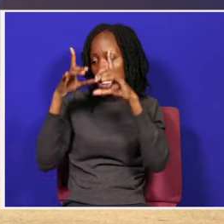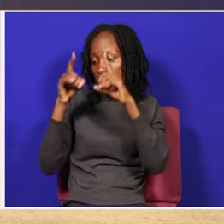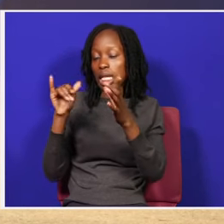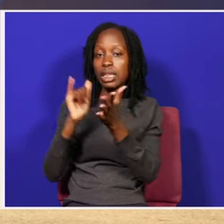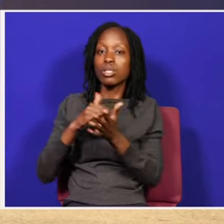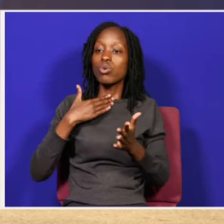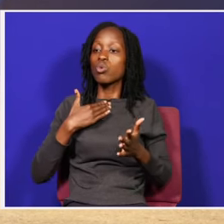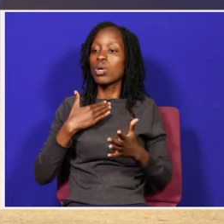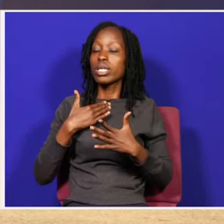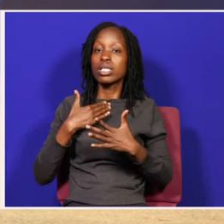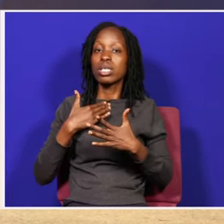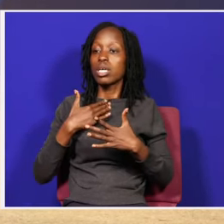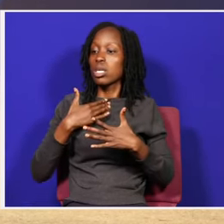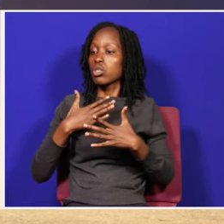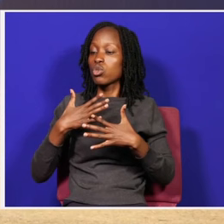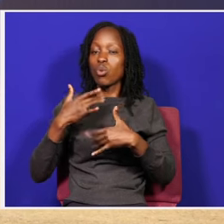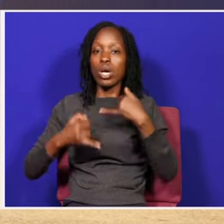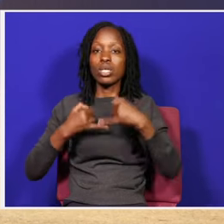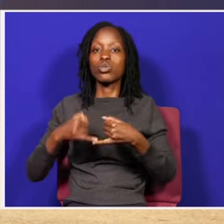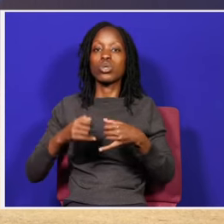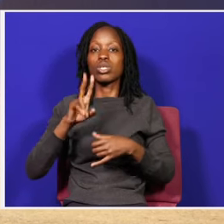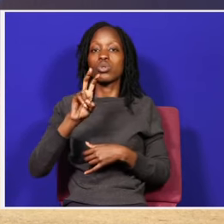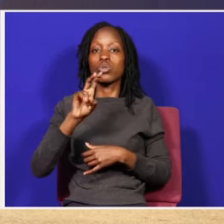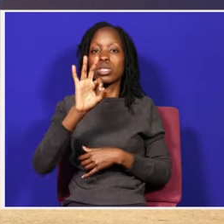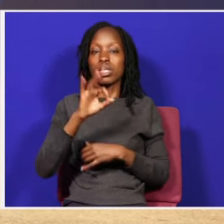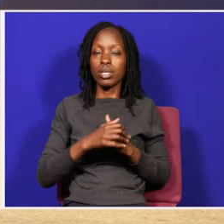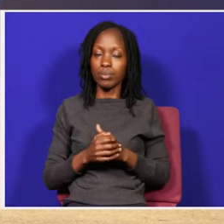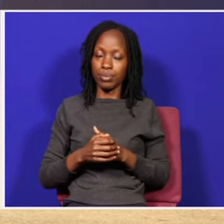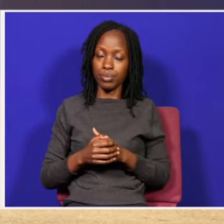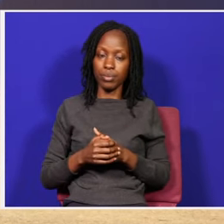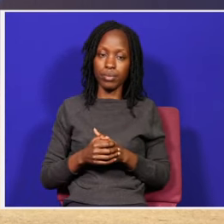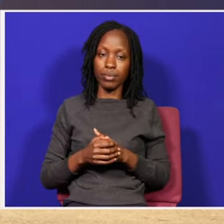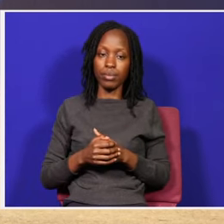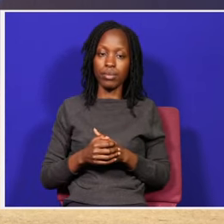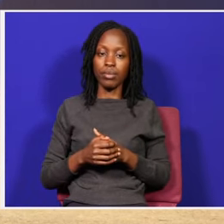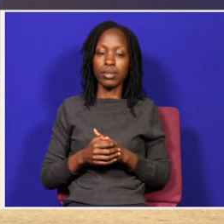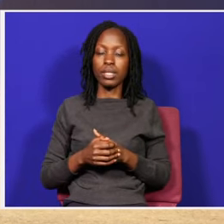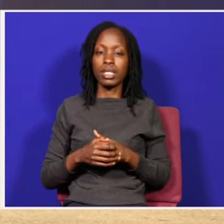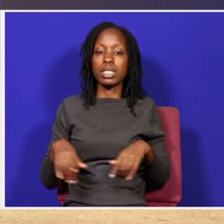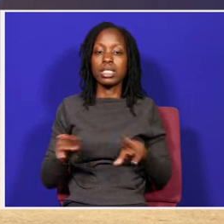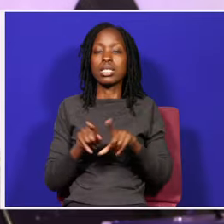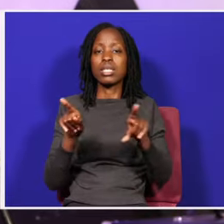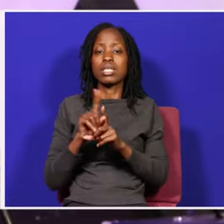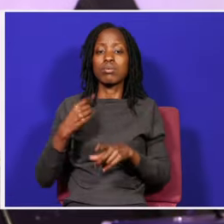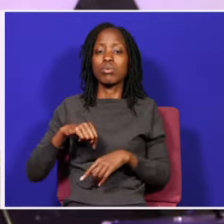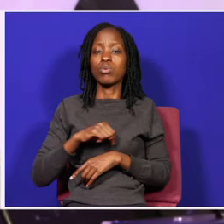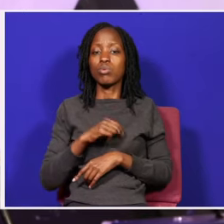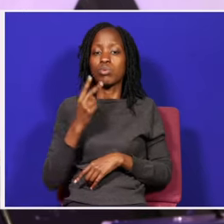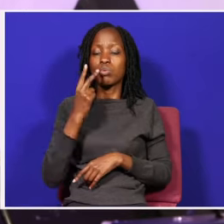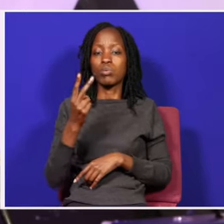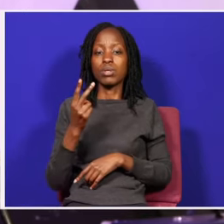this life. I'm going to make the most of this year. We also saw